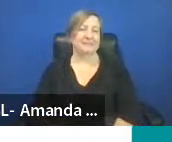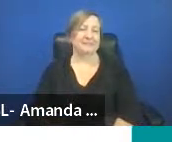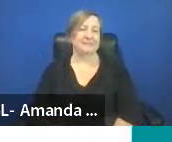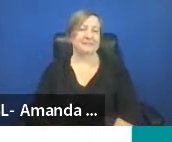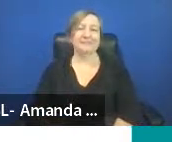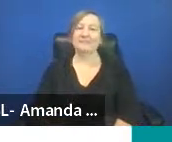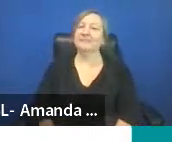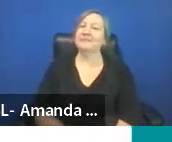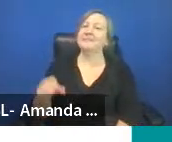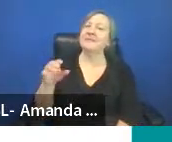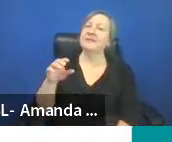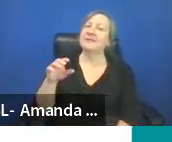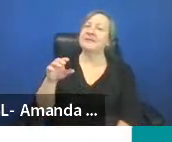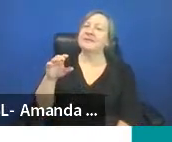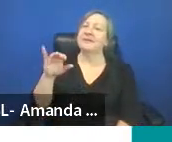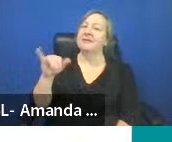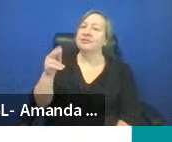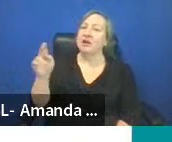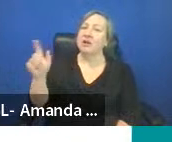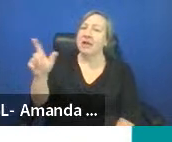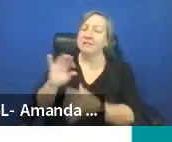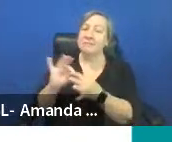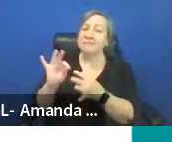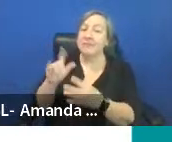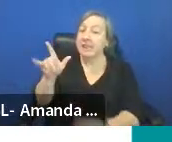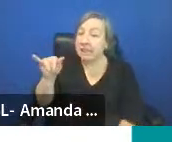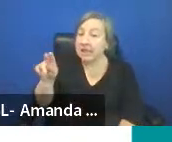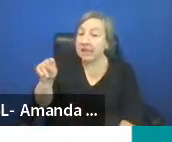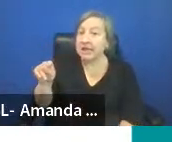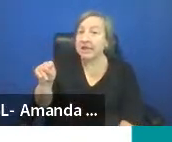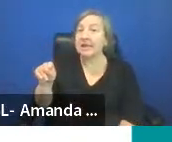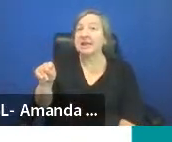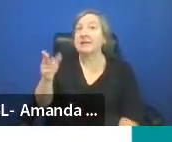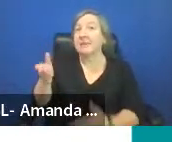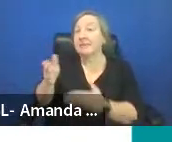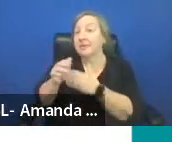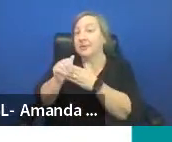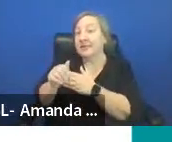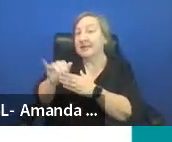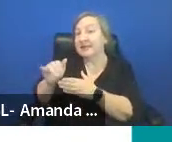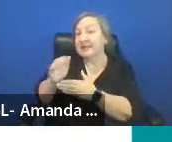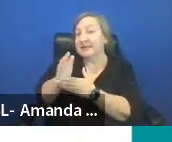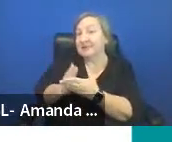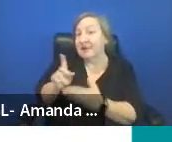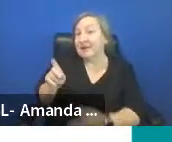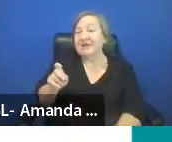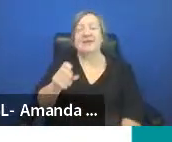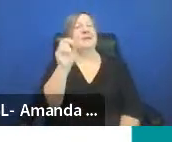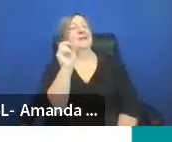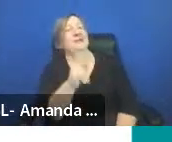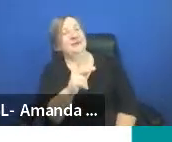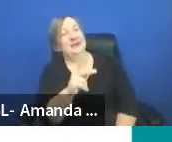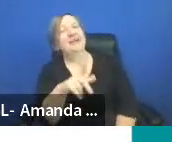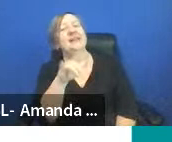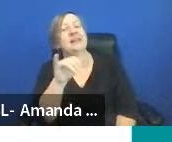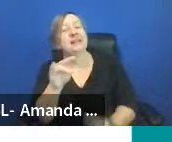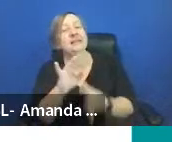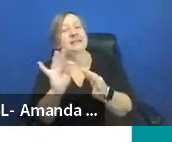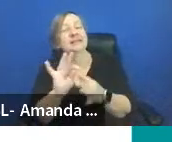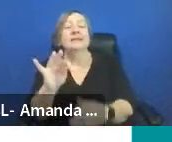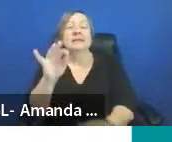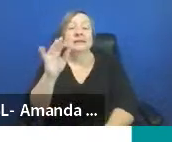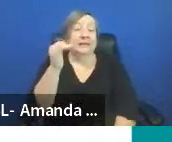Great. And Lynn, we're hoping maybe you can lead this piece here. Okay, so